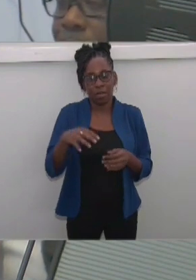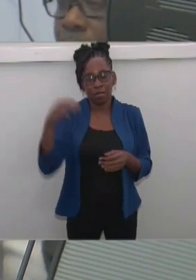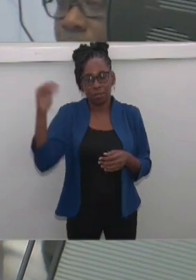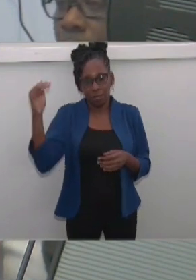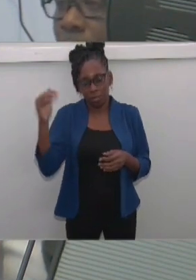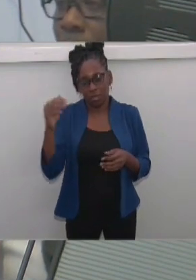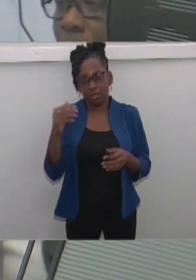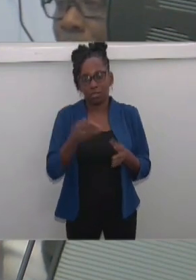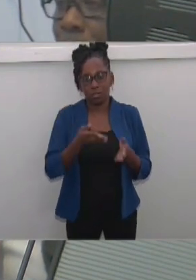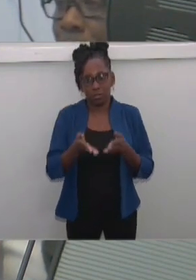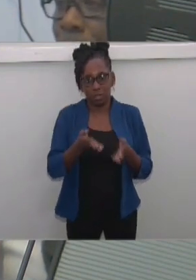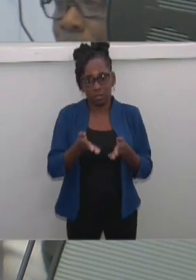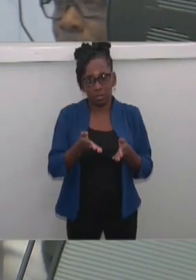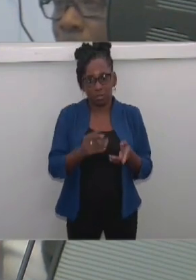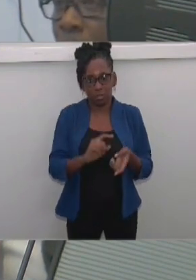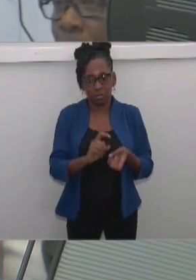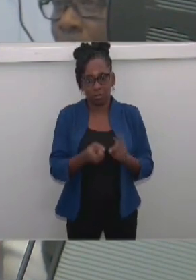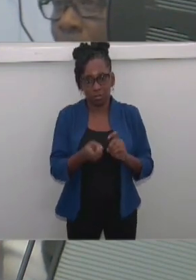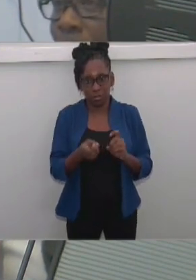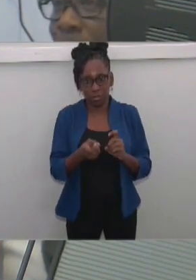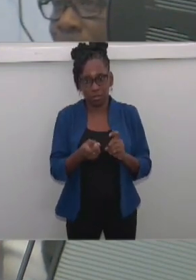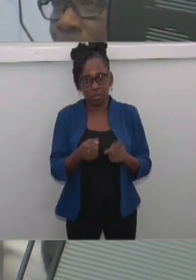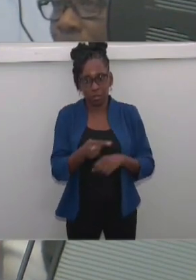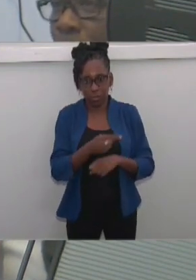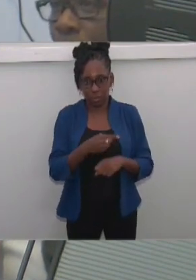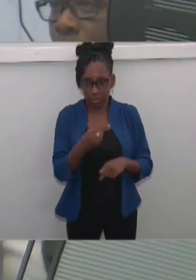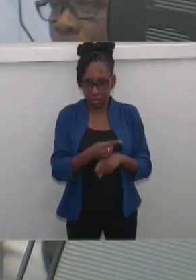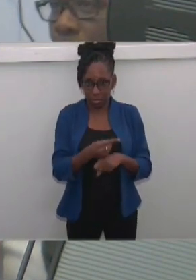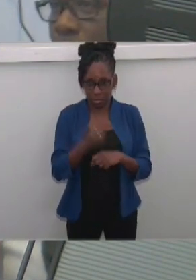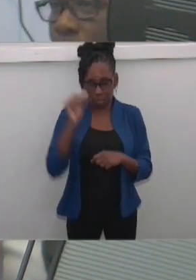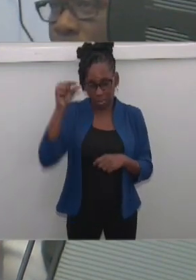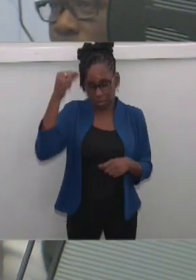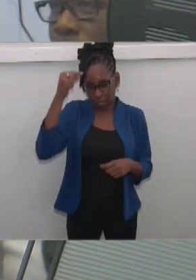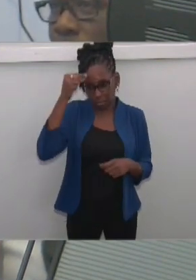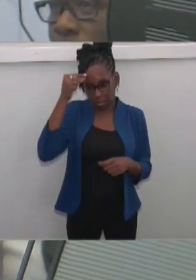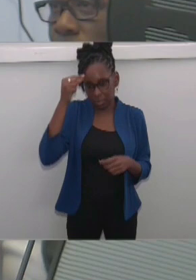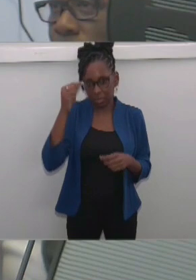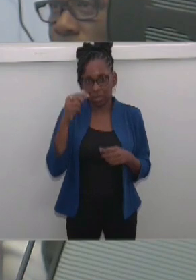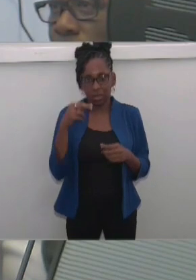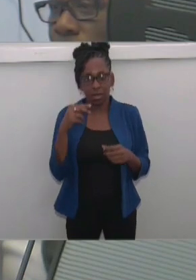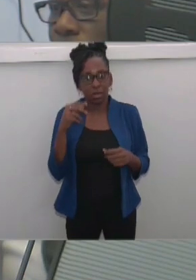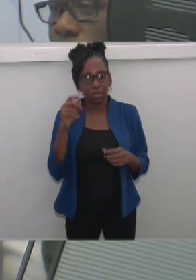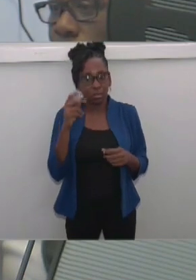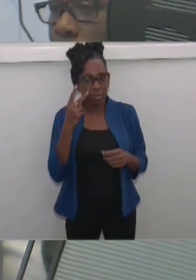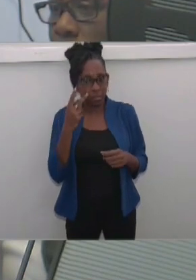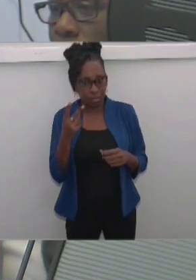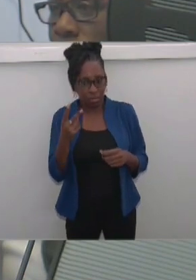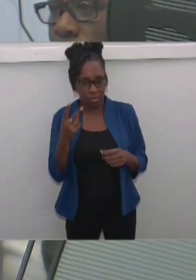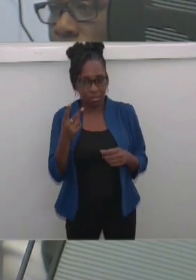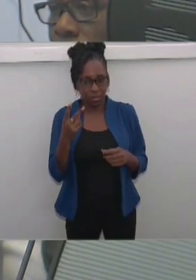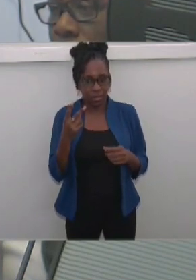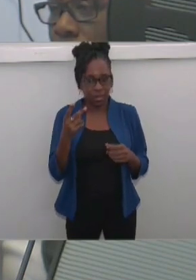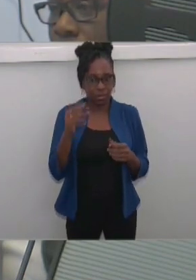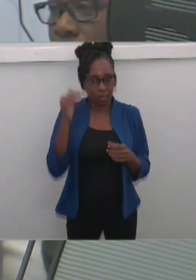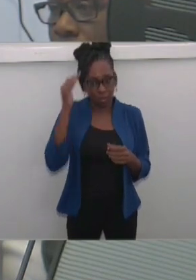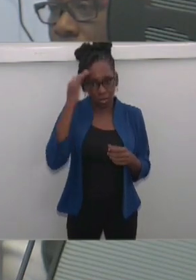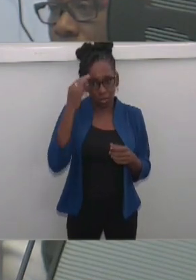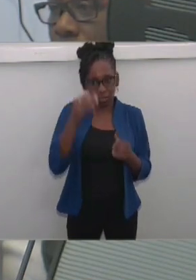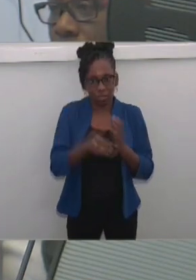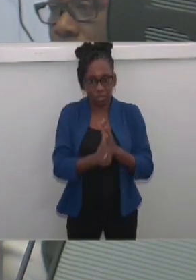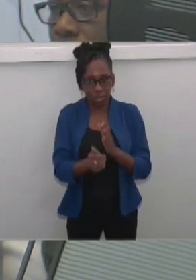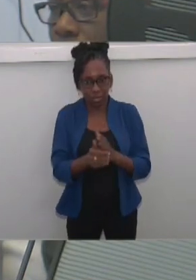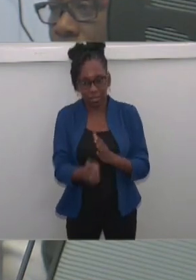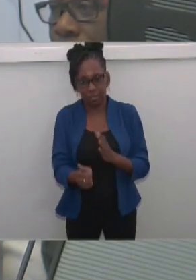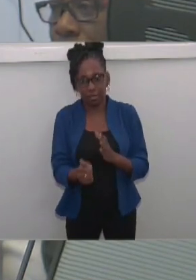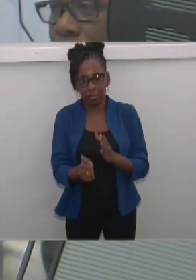of Grenada, government has recognized that the diplomatic knowledge, skills, and competences that are critical to